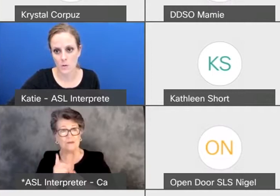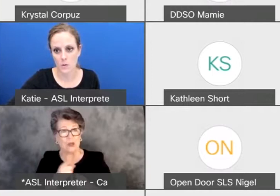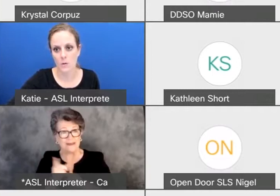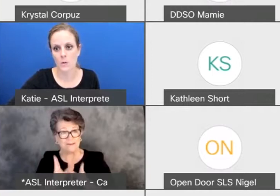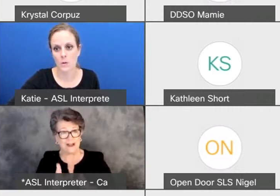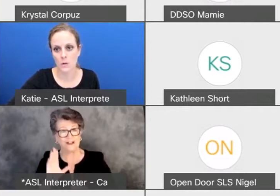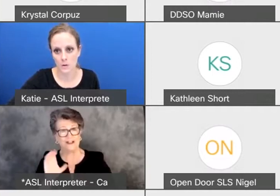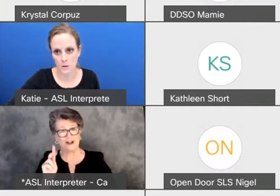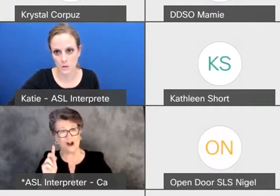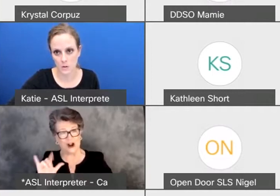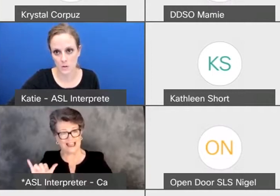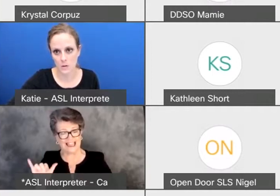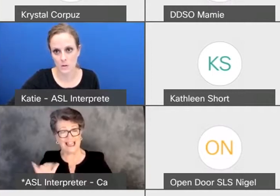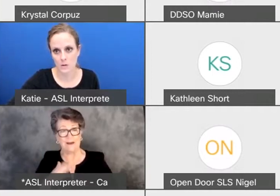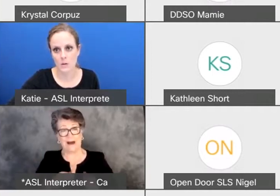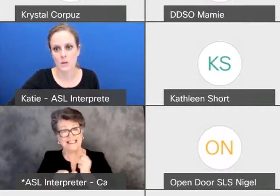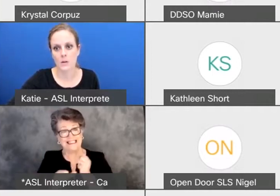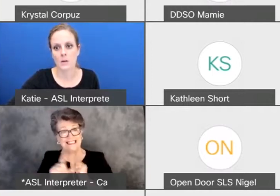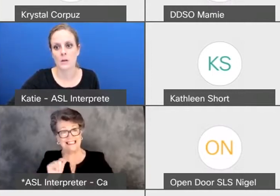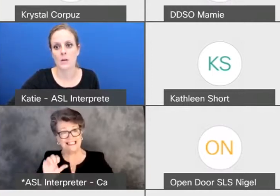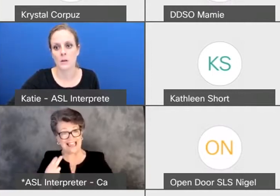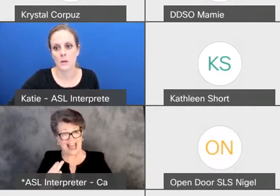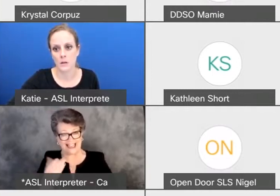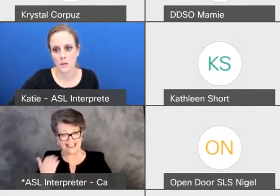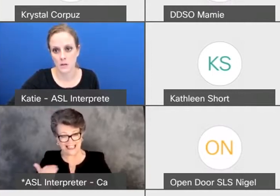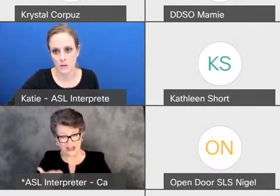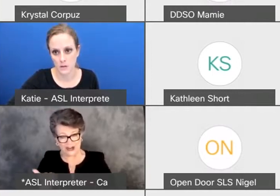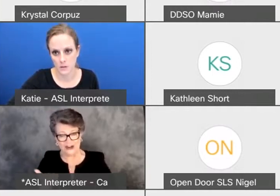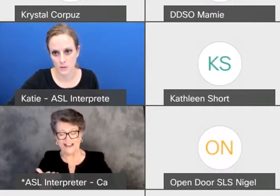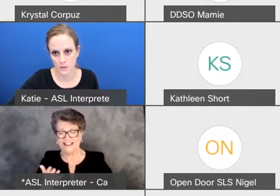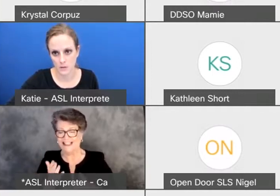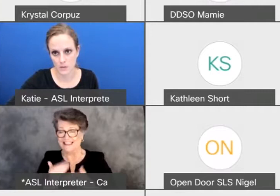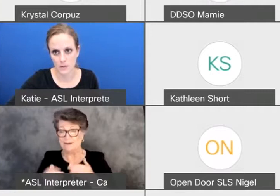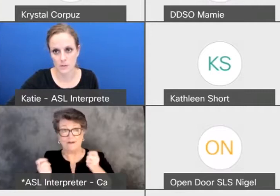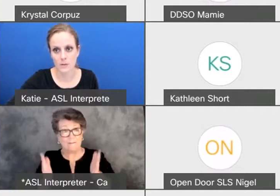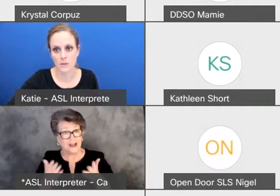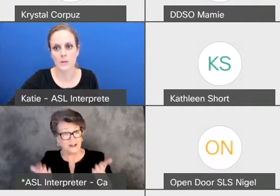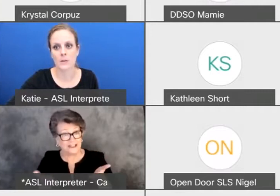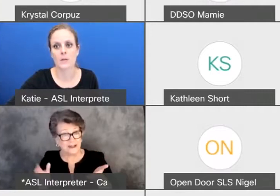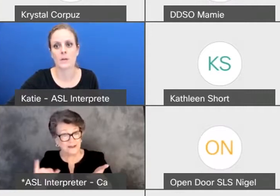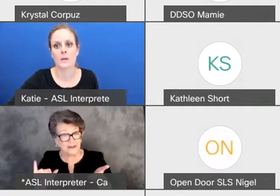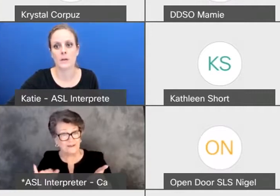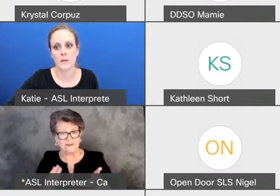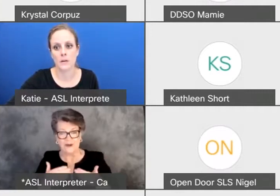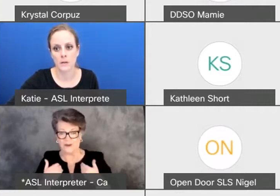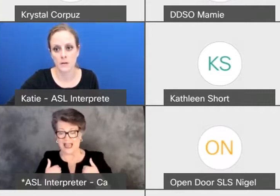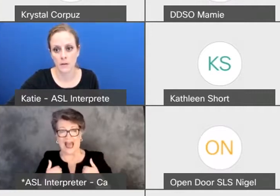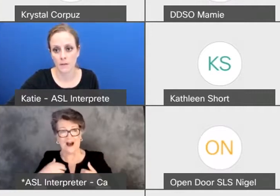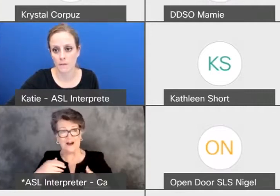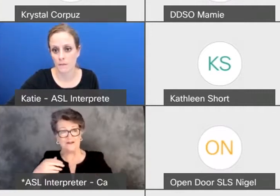Carly. My assistant, Zach, is on here. We've got some of our managers on as well. We've got Phil